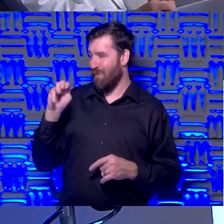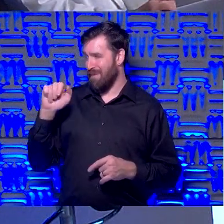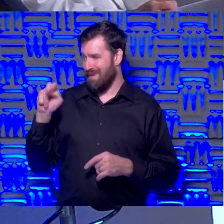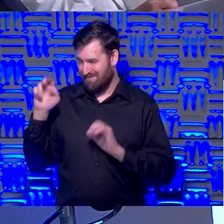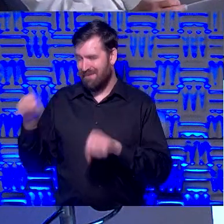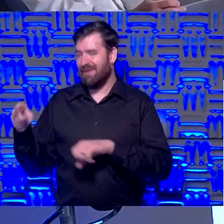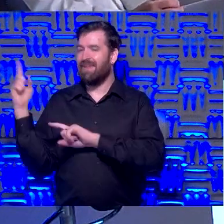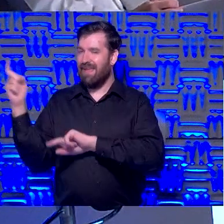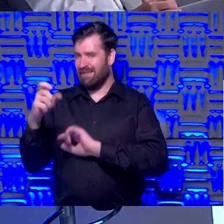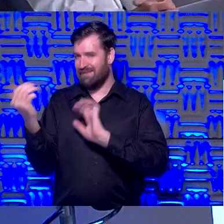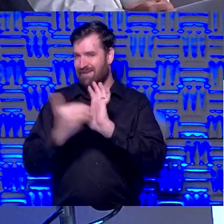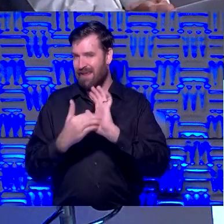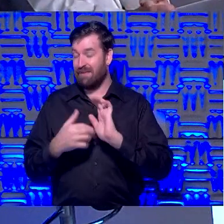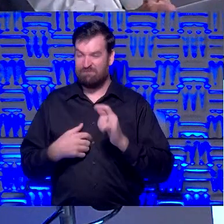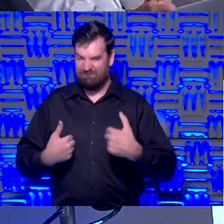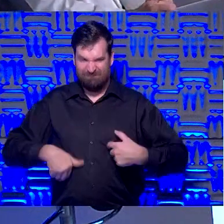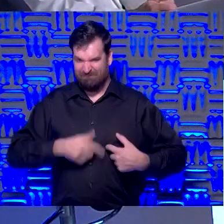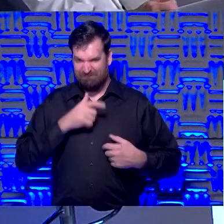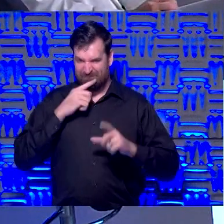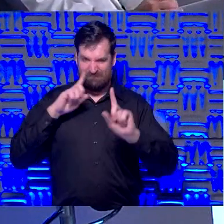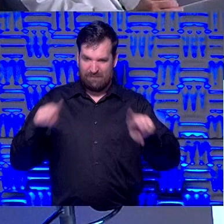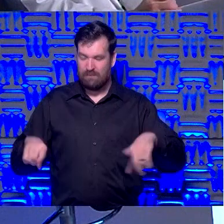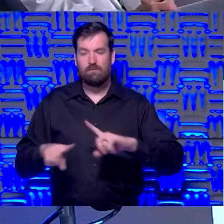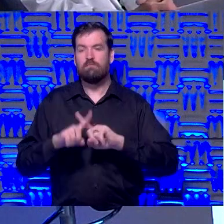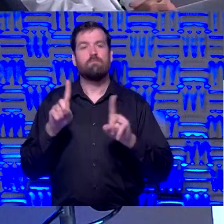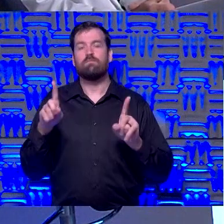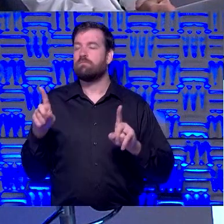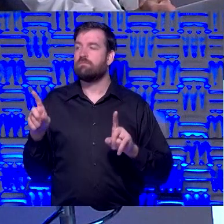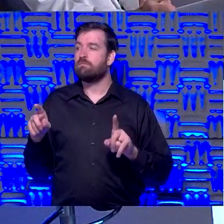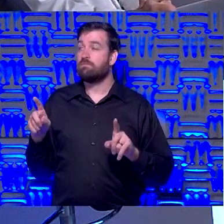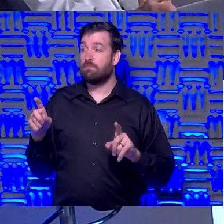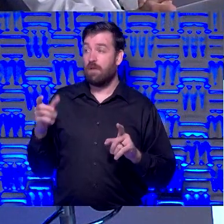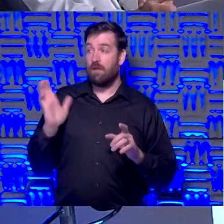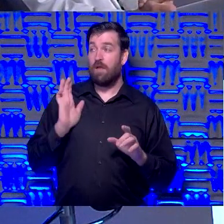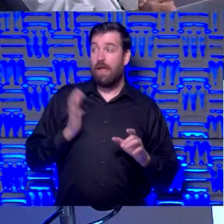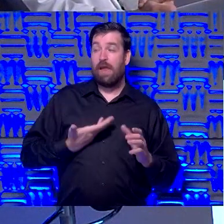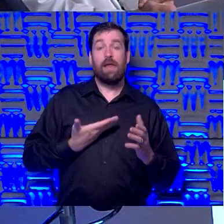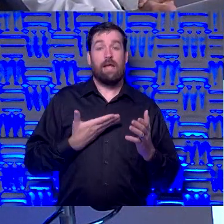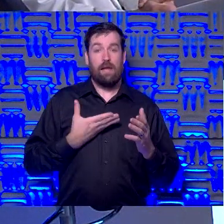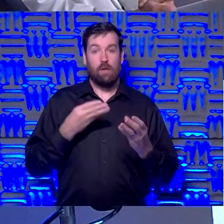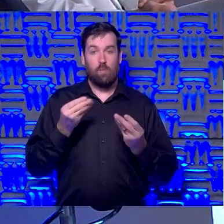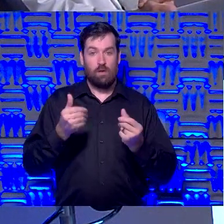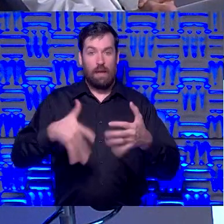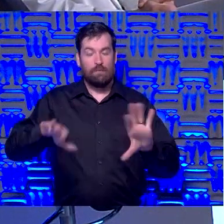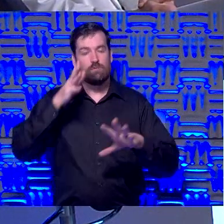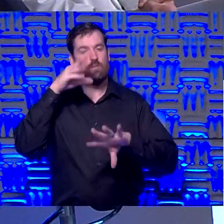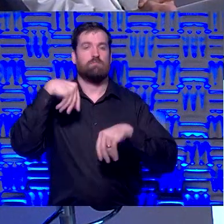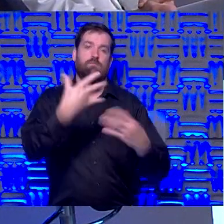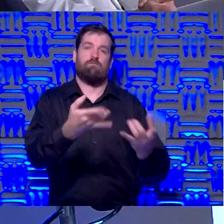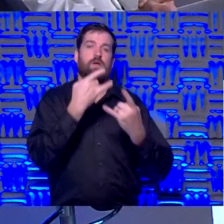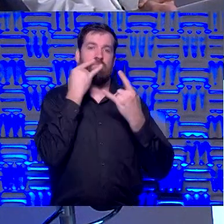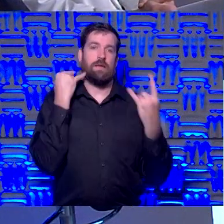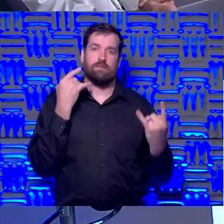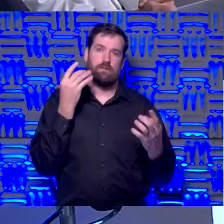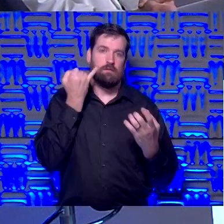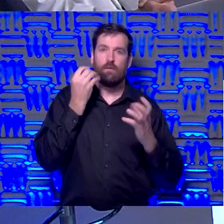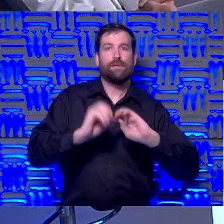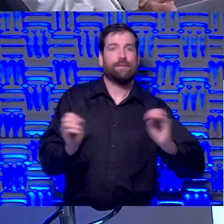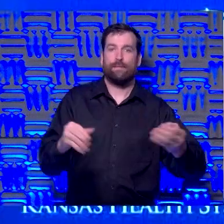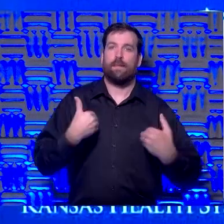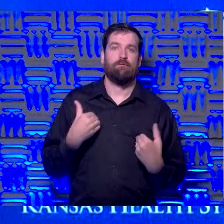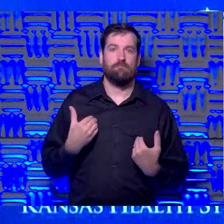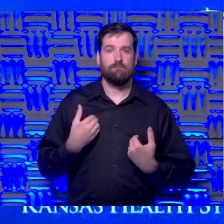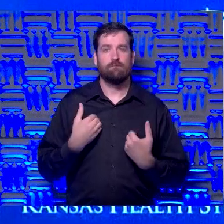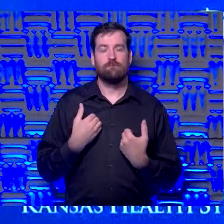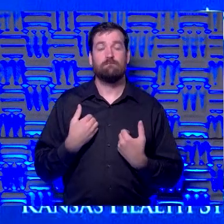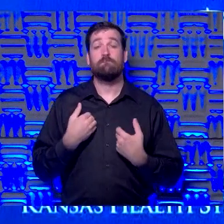question, but I'm not sure we can answer that one. On the campus, But who will if you have come their to our own mask? campus, well, if you come to our campus, you're going to get a mask if you don't have one. So that, and I think if